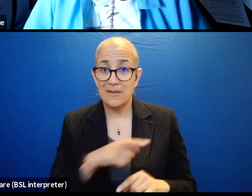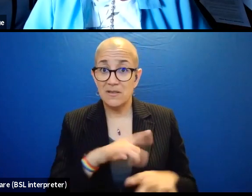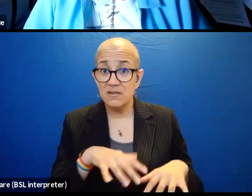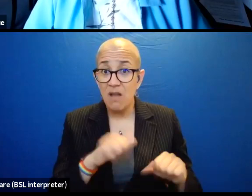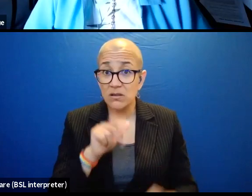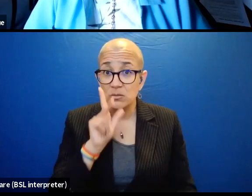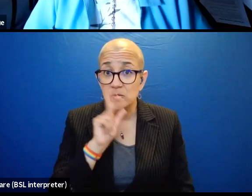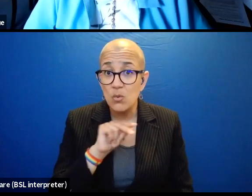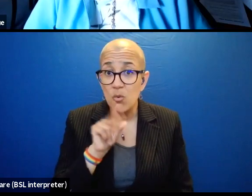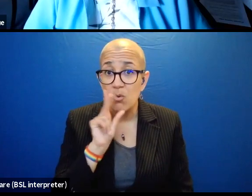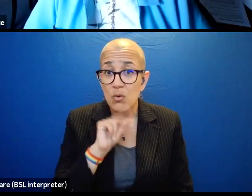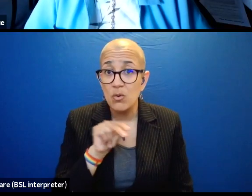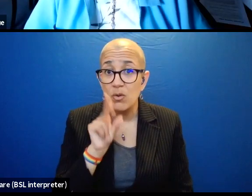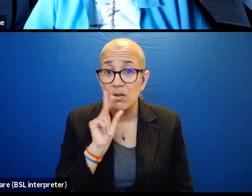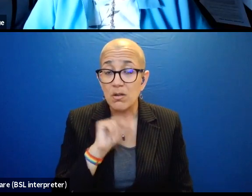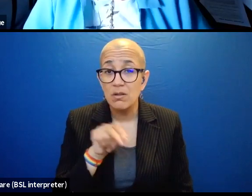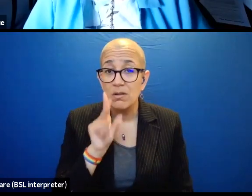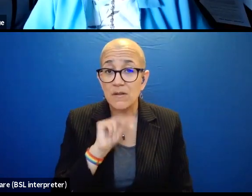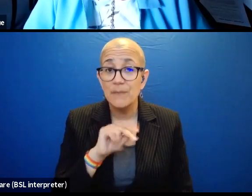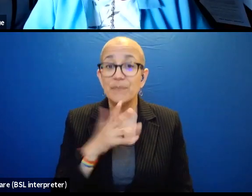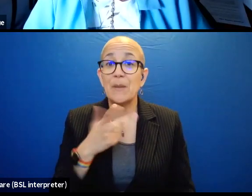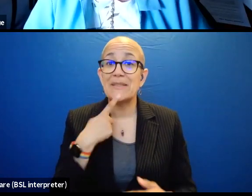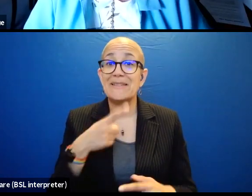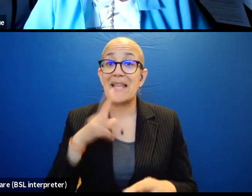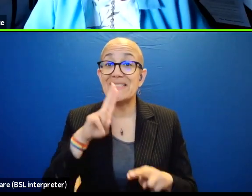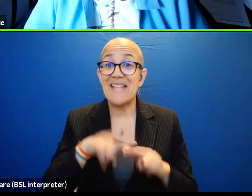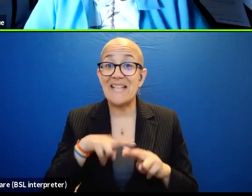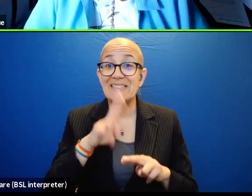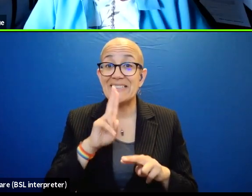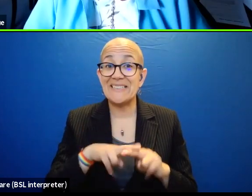talk. He said, "Daddy."